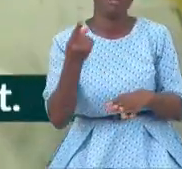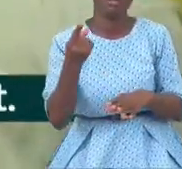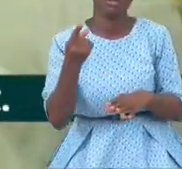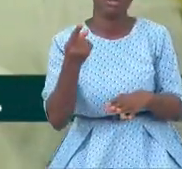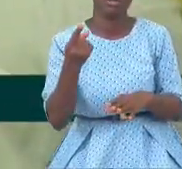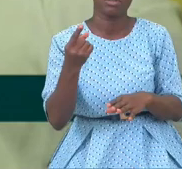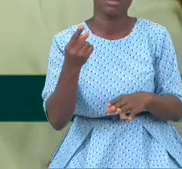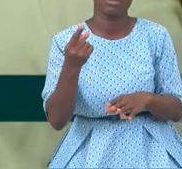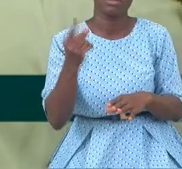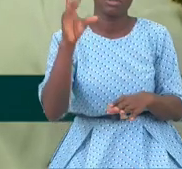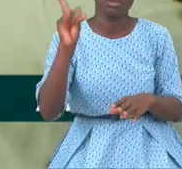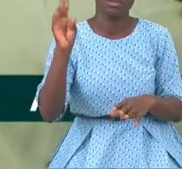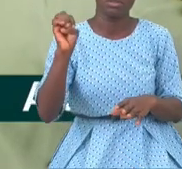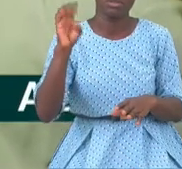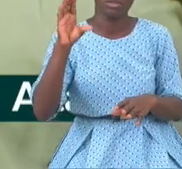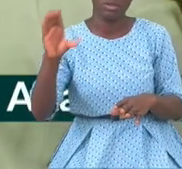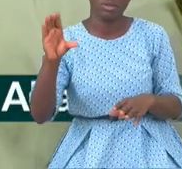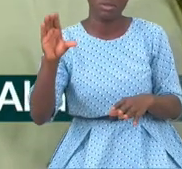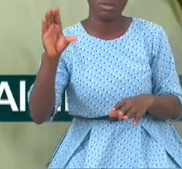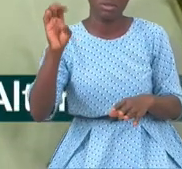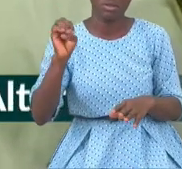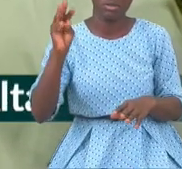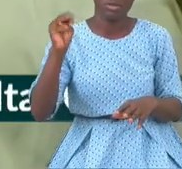Listen to me, our pastor will be delighted